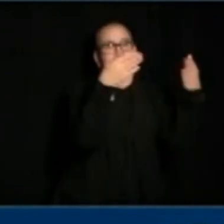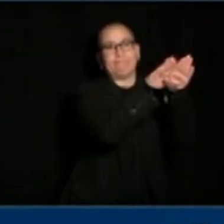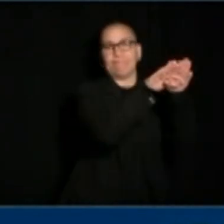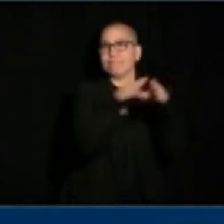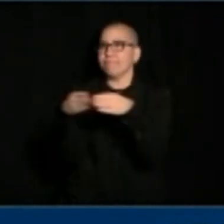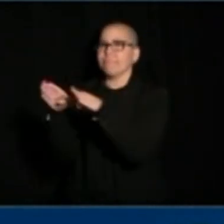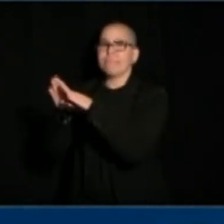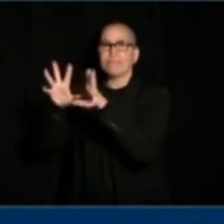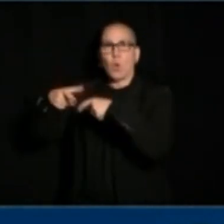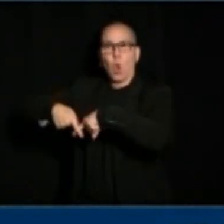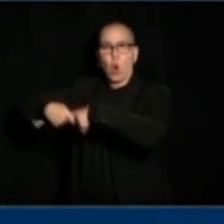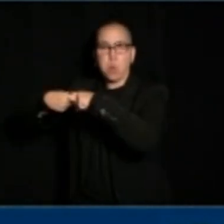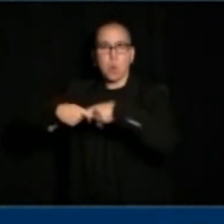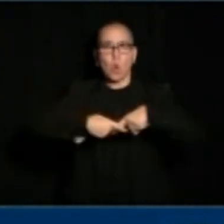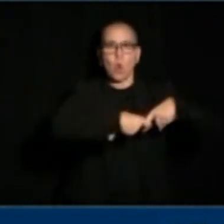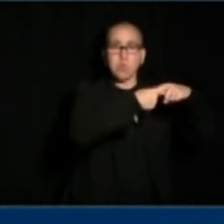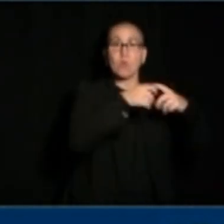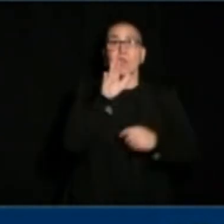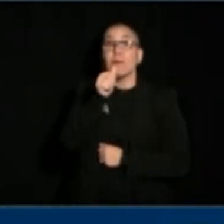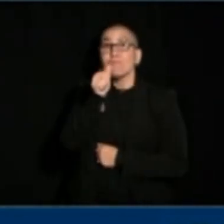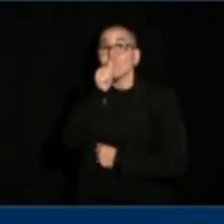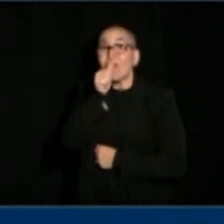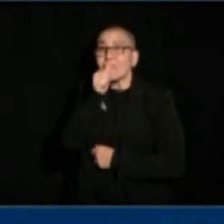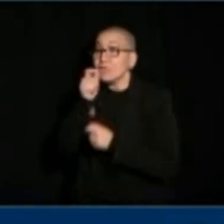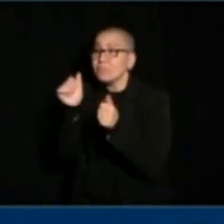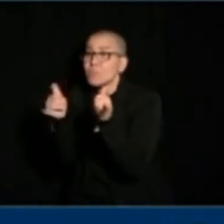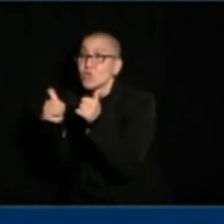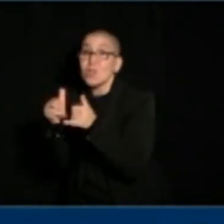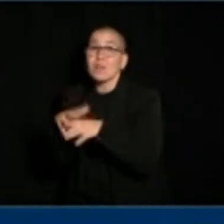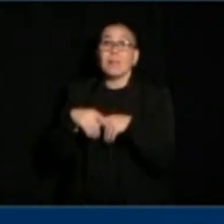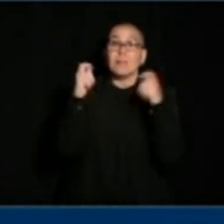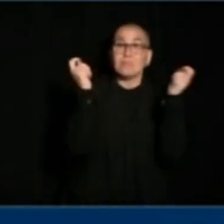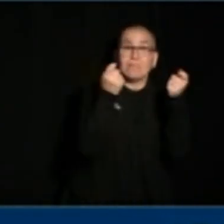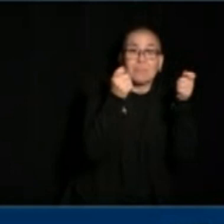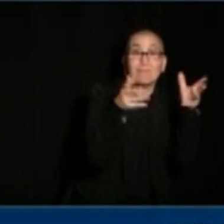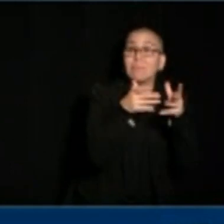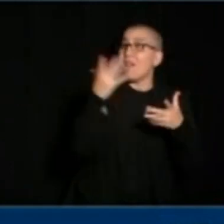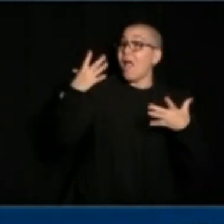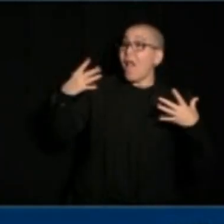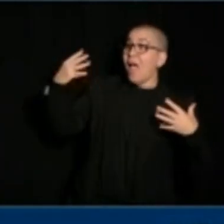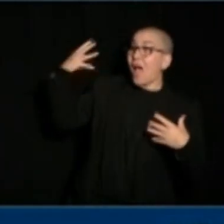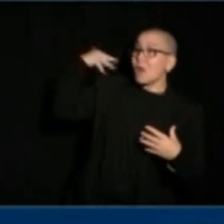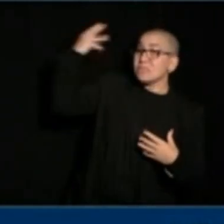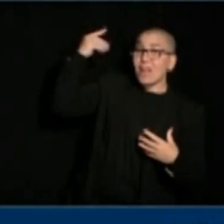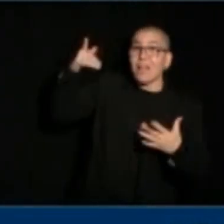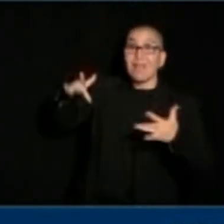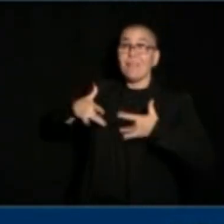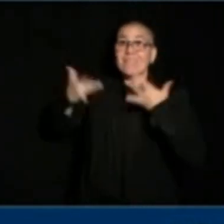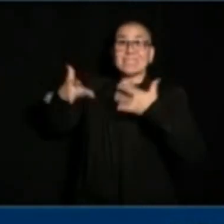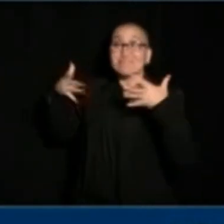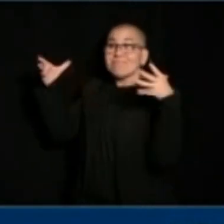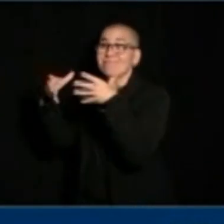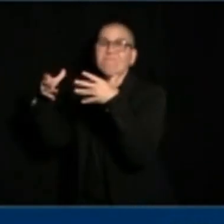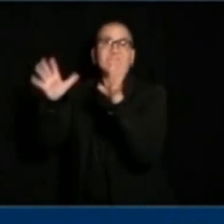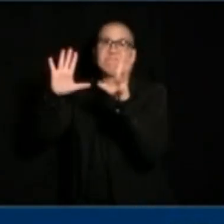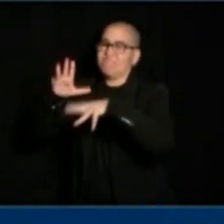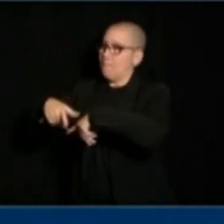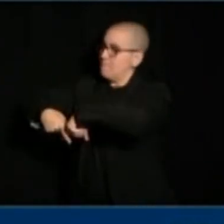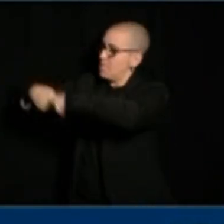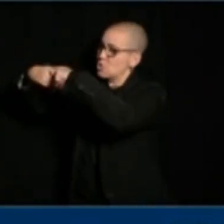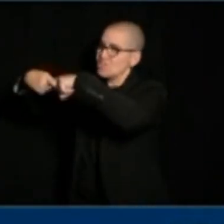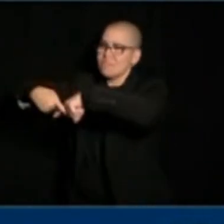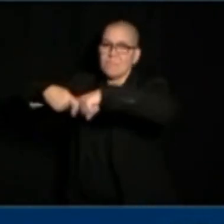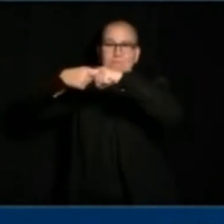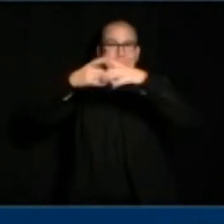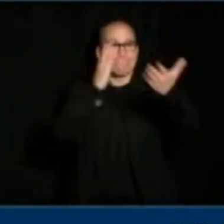and other celebrations, the same thing, and outdoor events and entertainment. Things where we gather in large numbers, even outdoors if